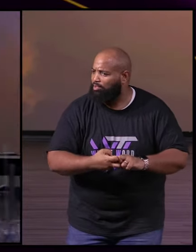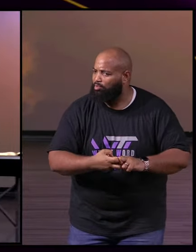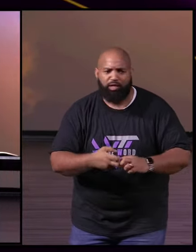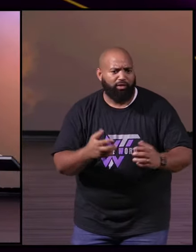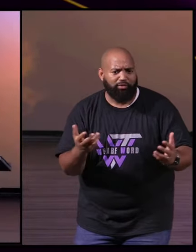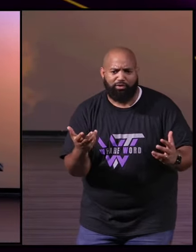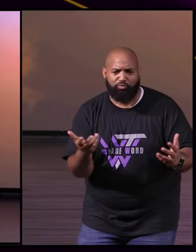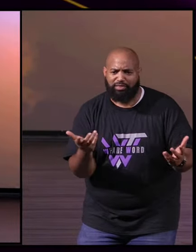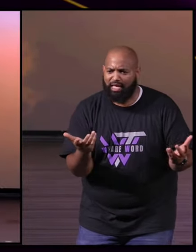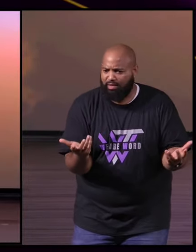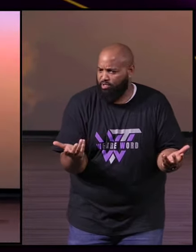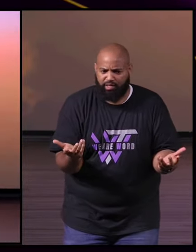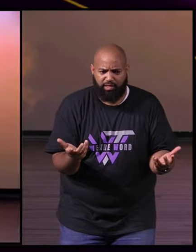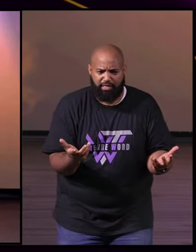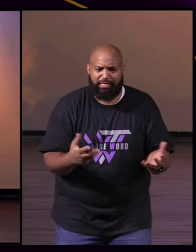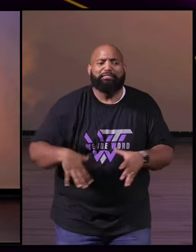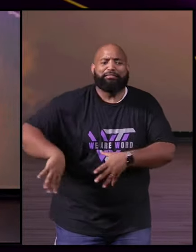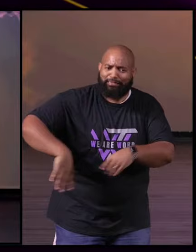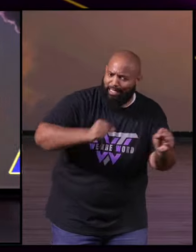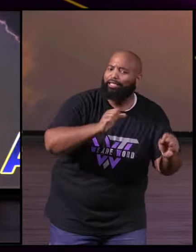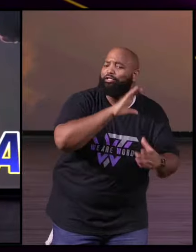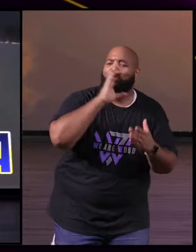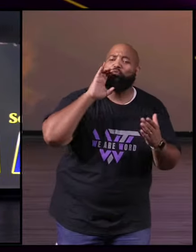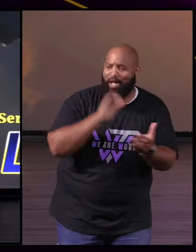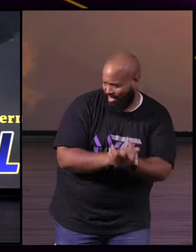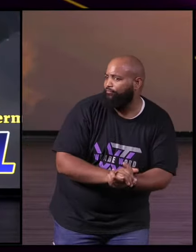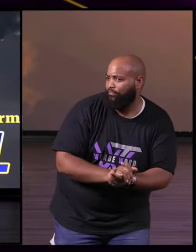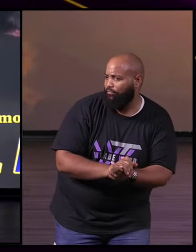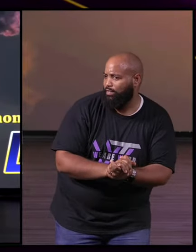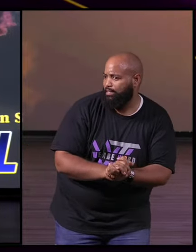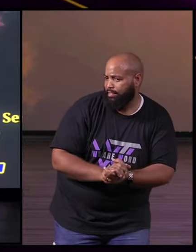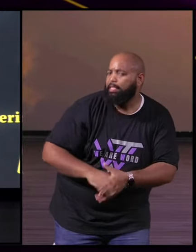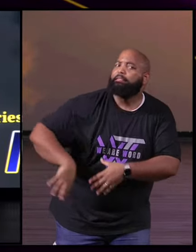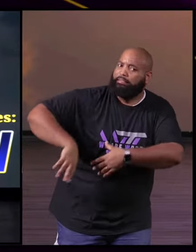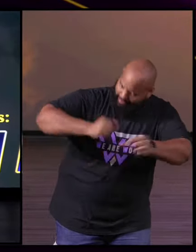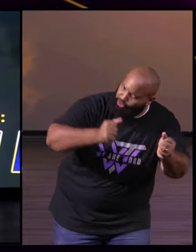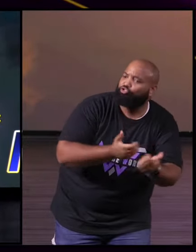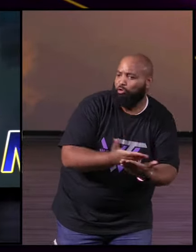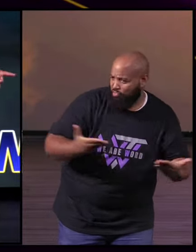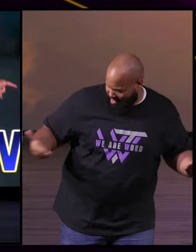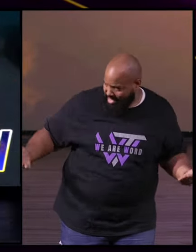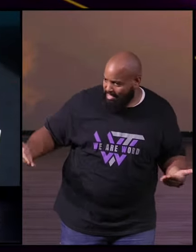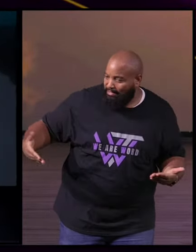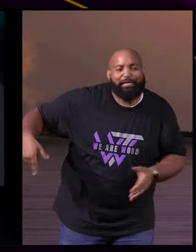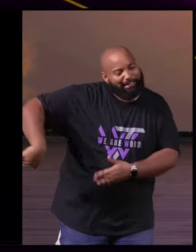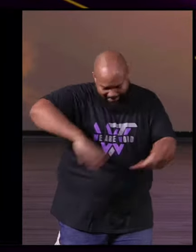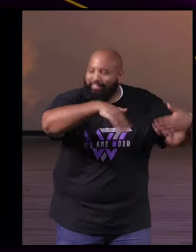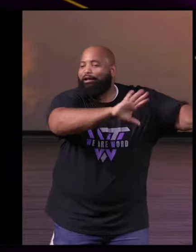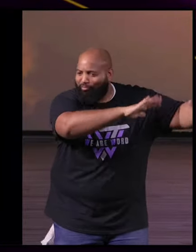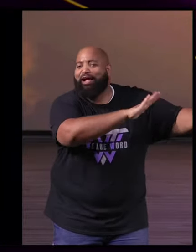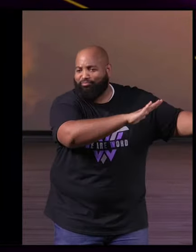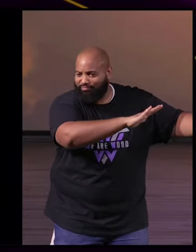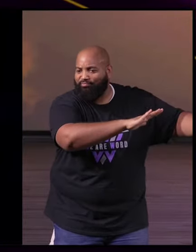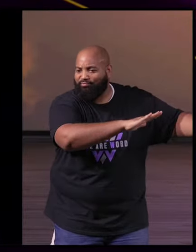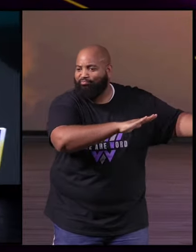man, I need you to get your wife, get your stuff, and get out of here.